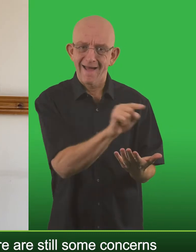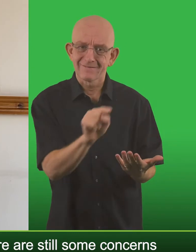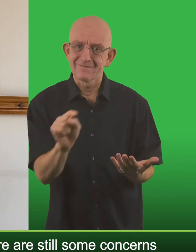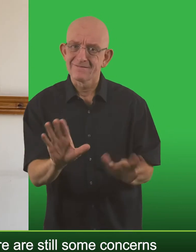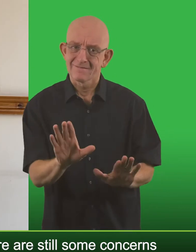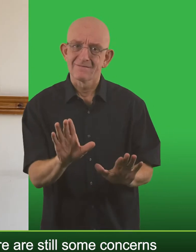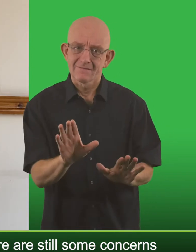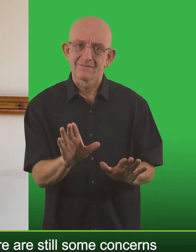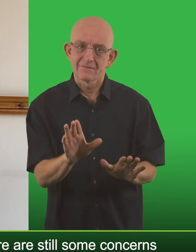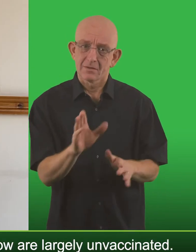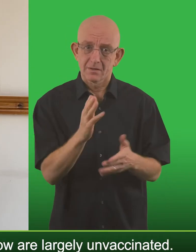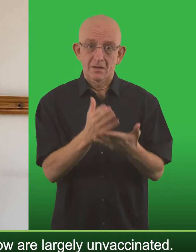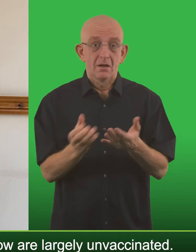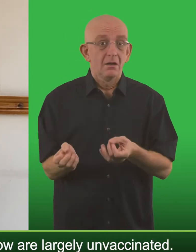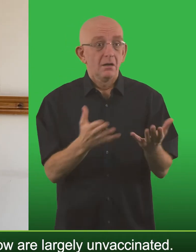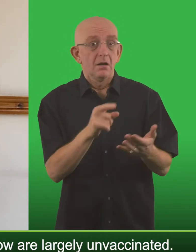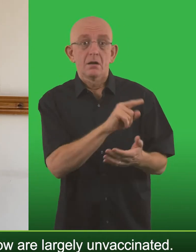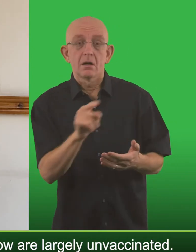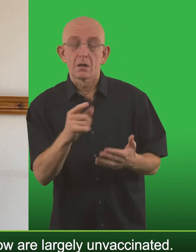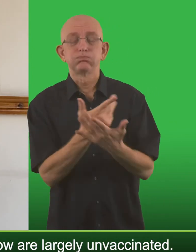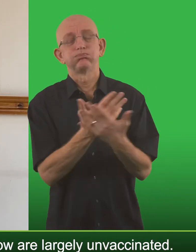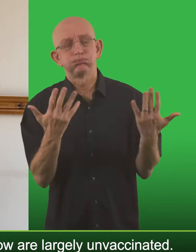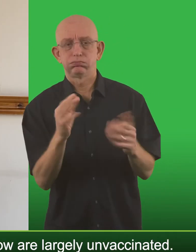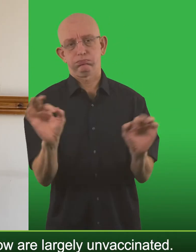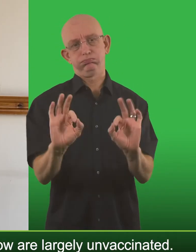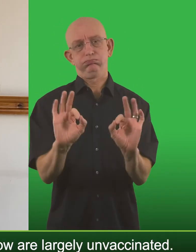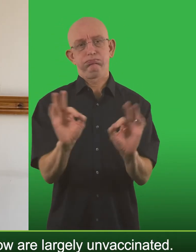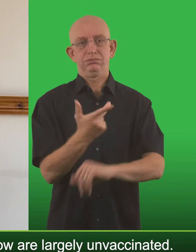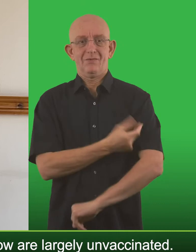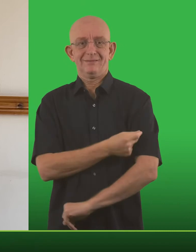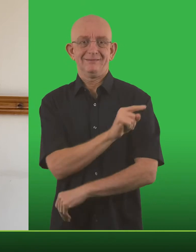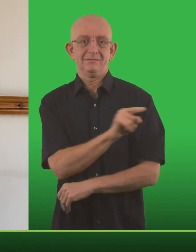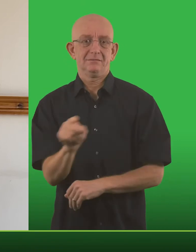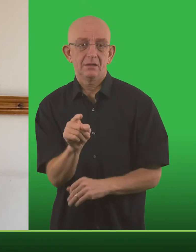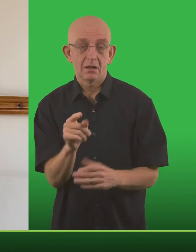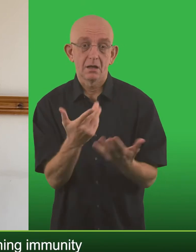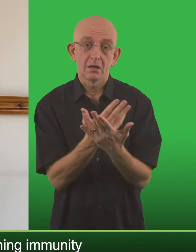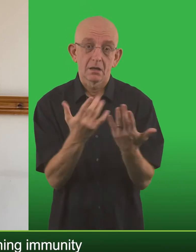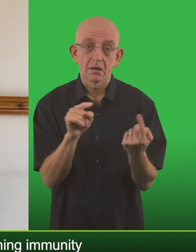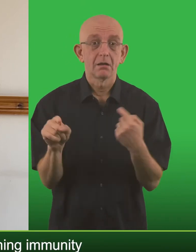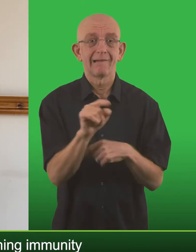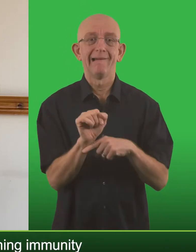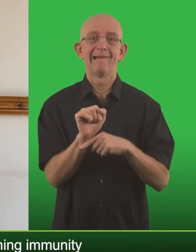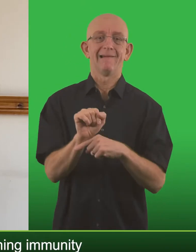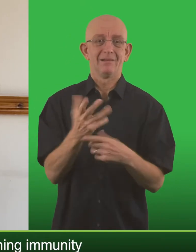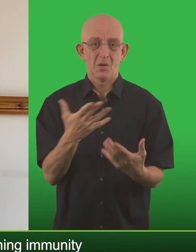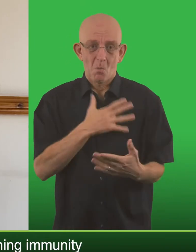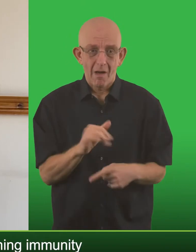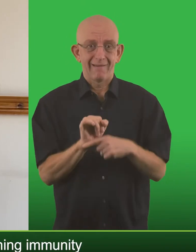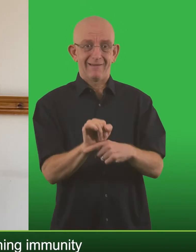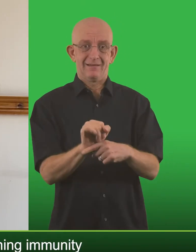hospitalisation, even in those who are vaccinated, though those who are being hospitalised now are largely unvaccinated. Population immunity and